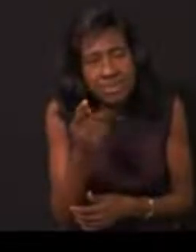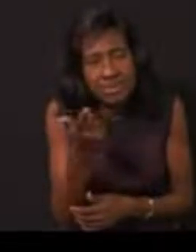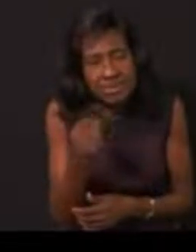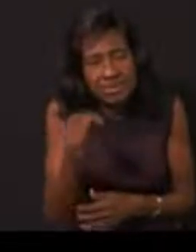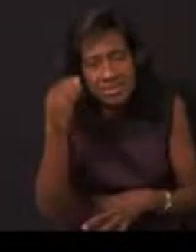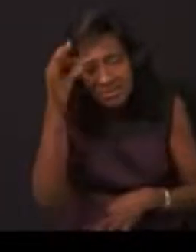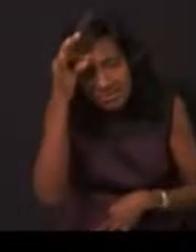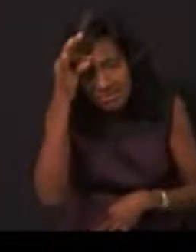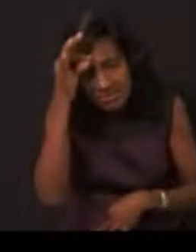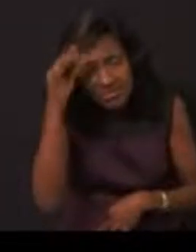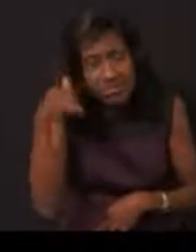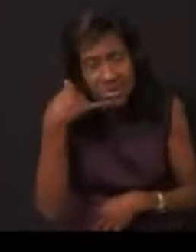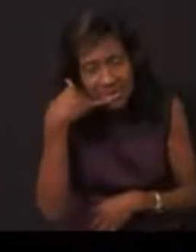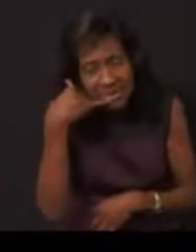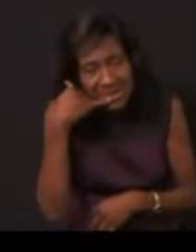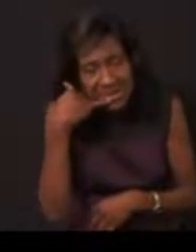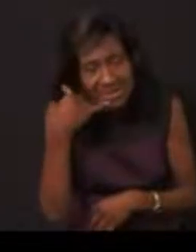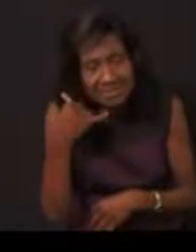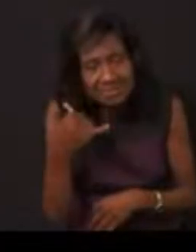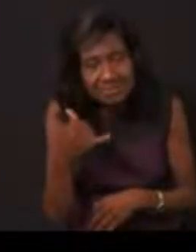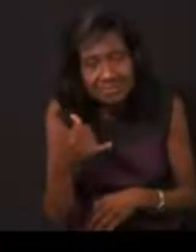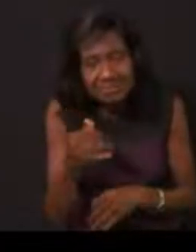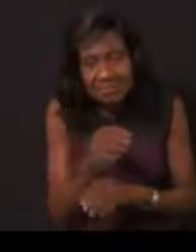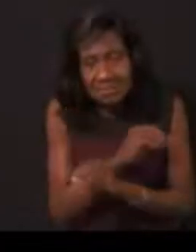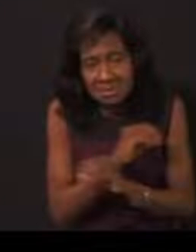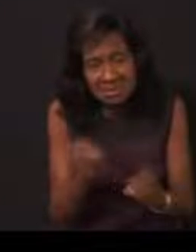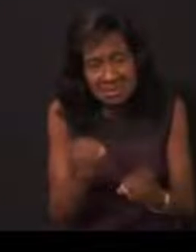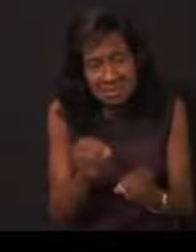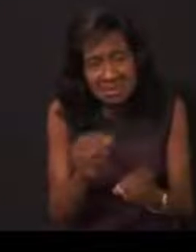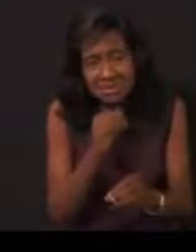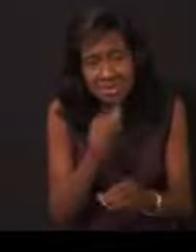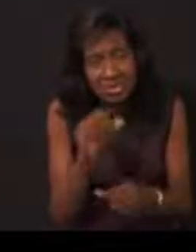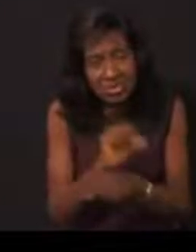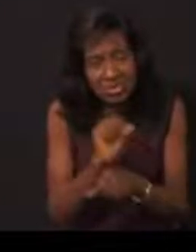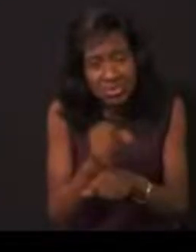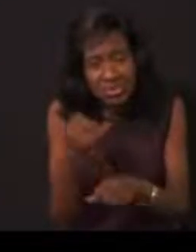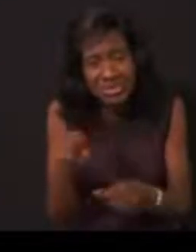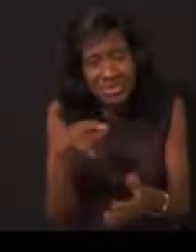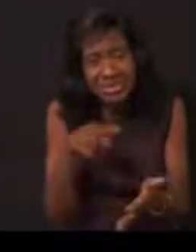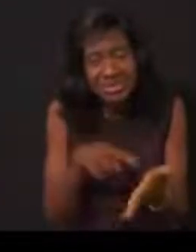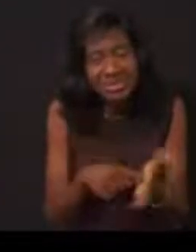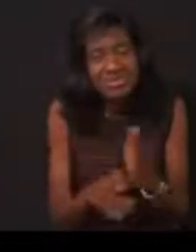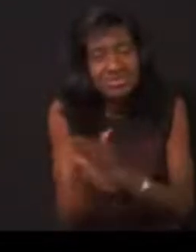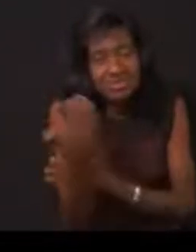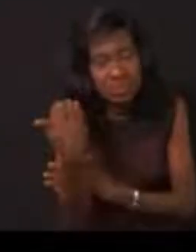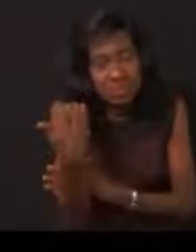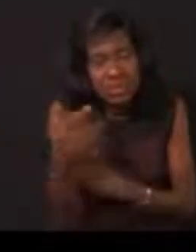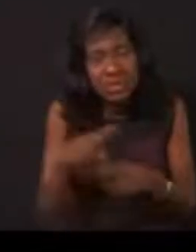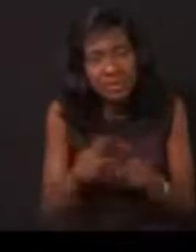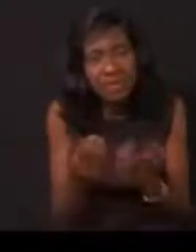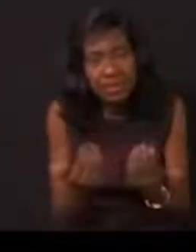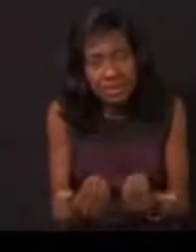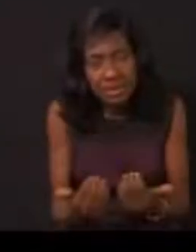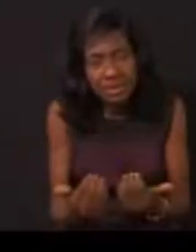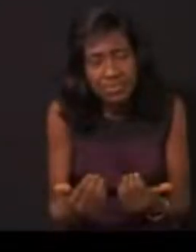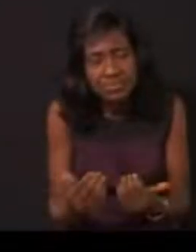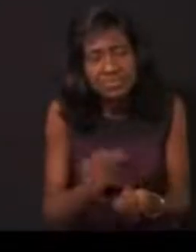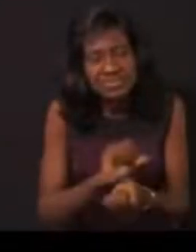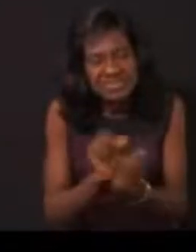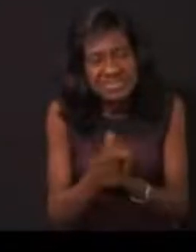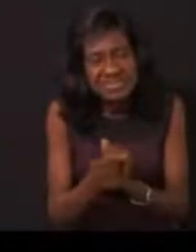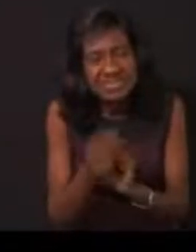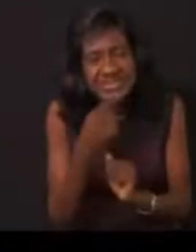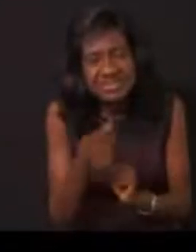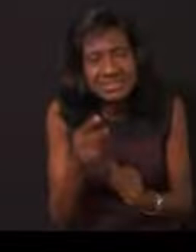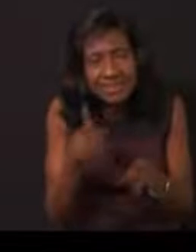flu hotline was down earlier on this morning, and that is now being resolved. But for those persons needing grocery assistance,